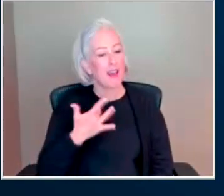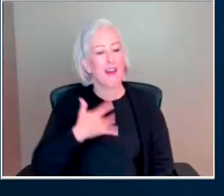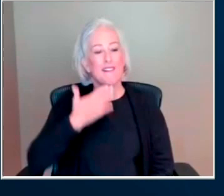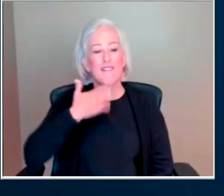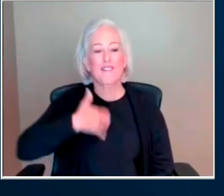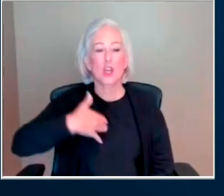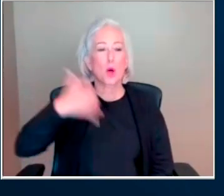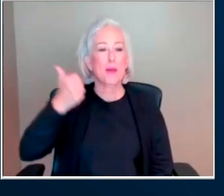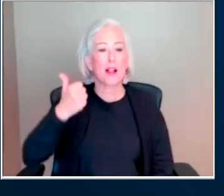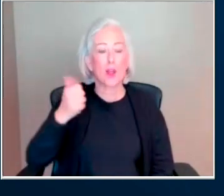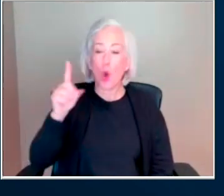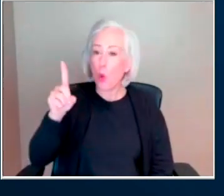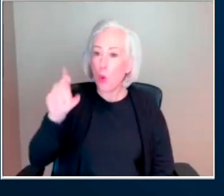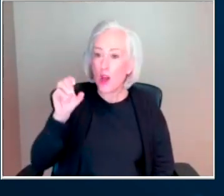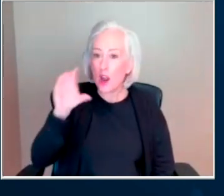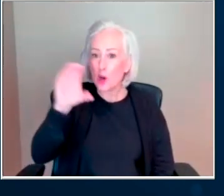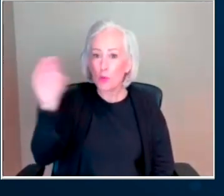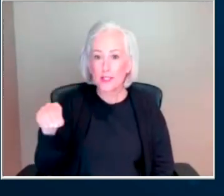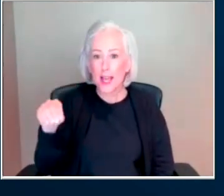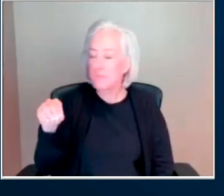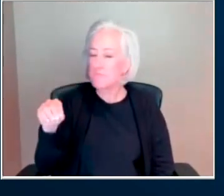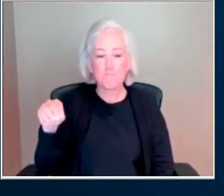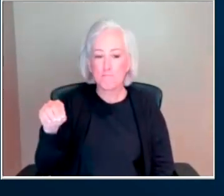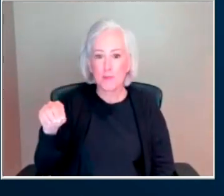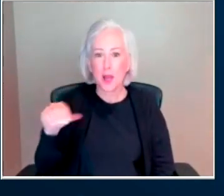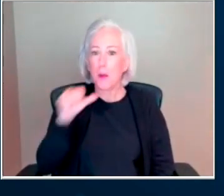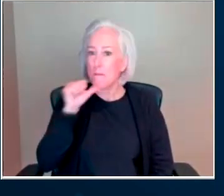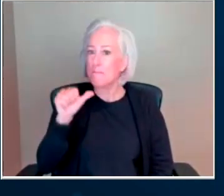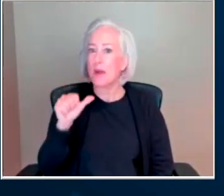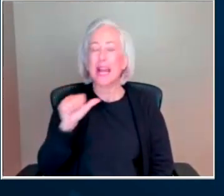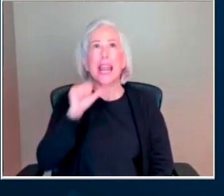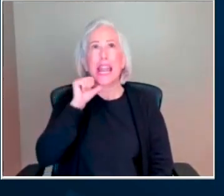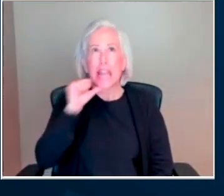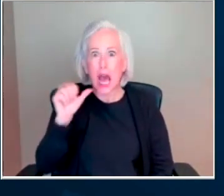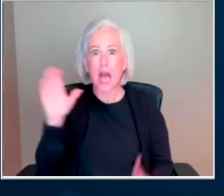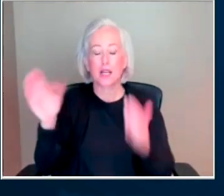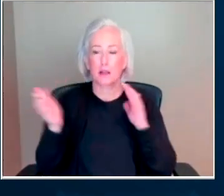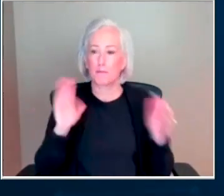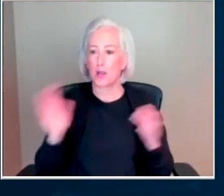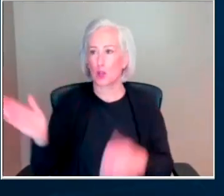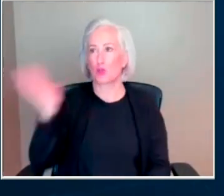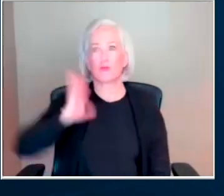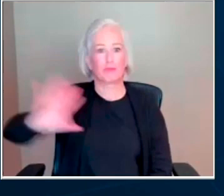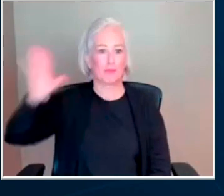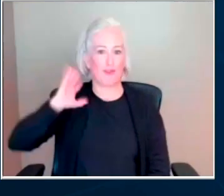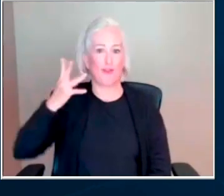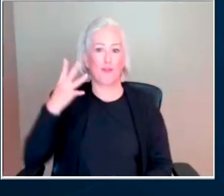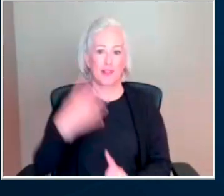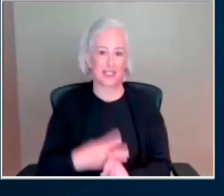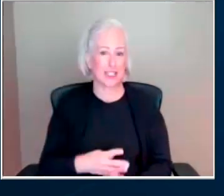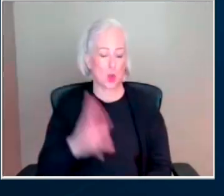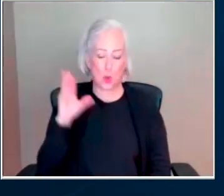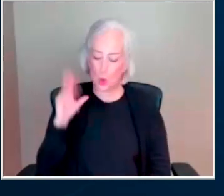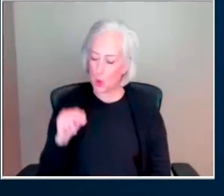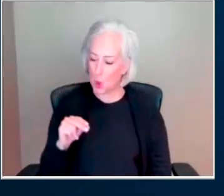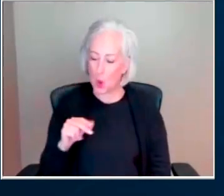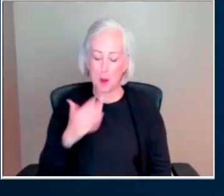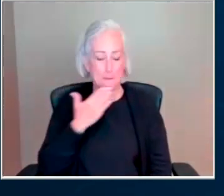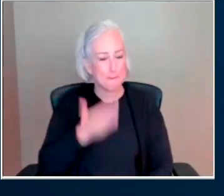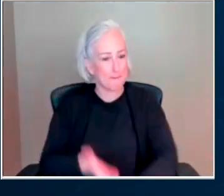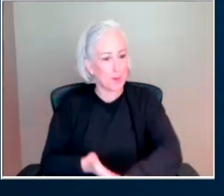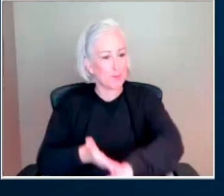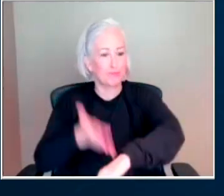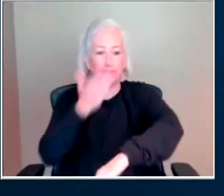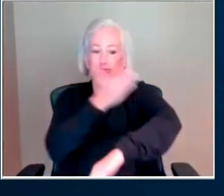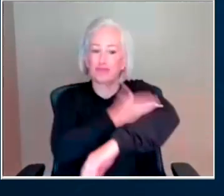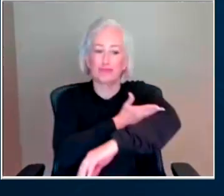at 100%, but nearly not where I started. No. I'm doing fine.